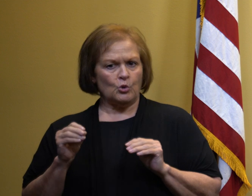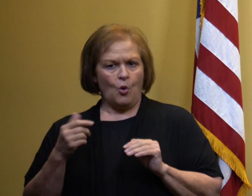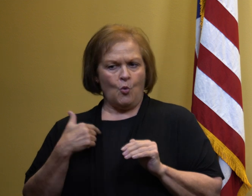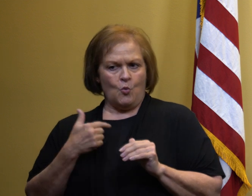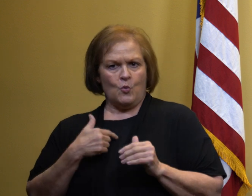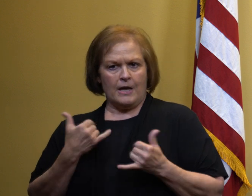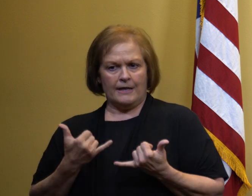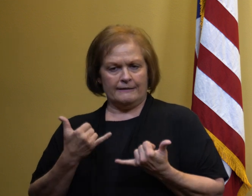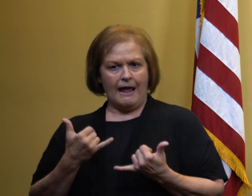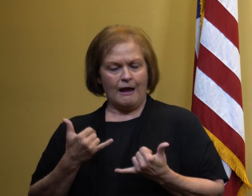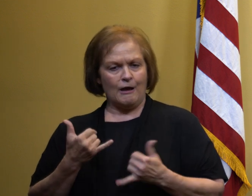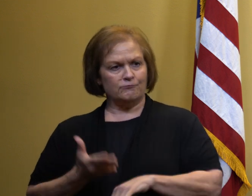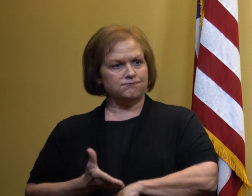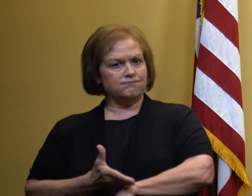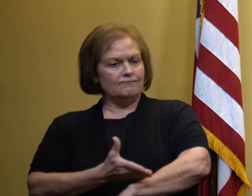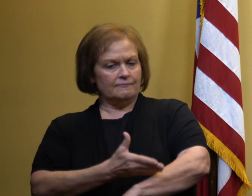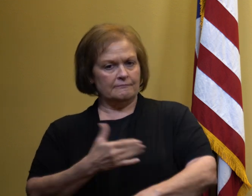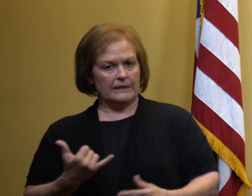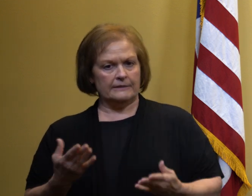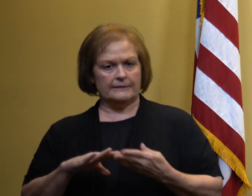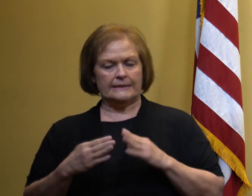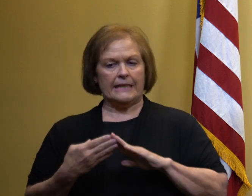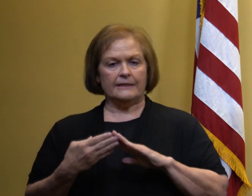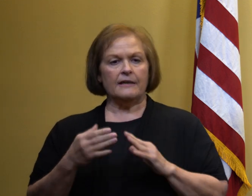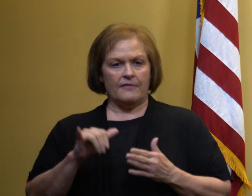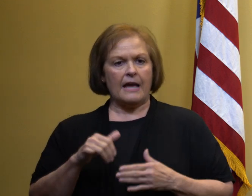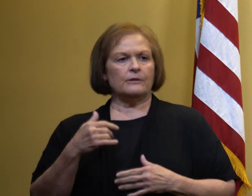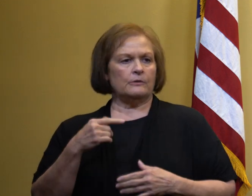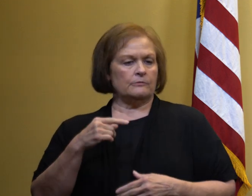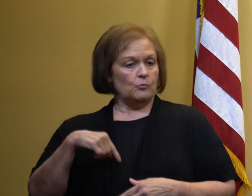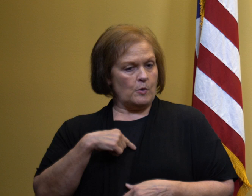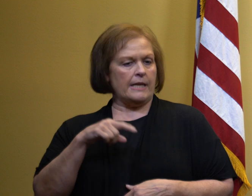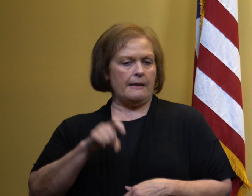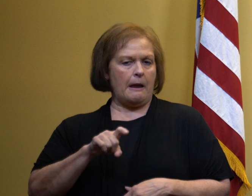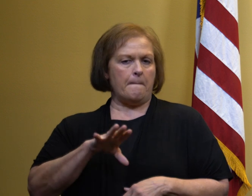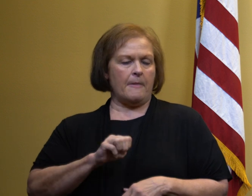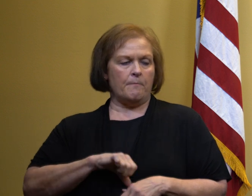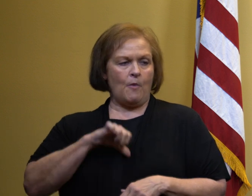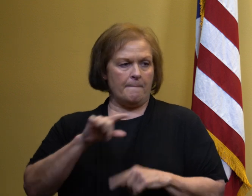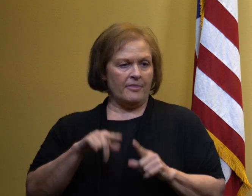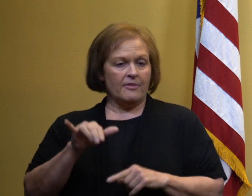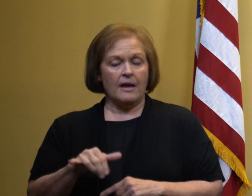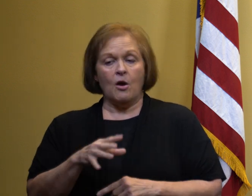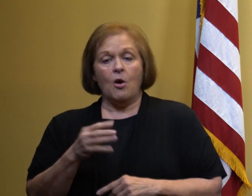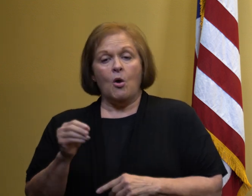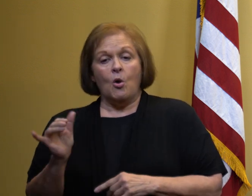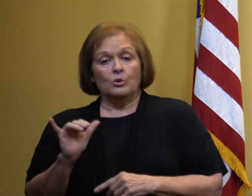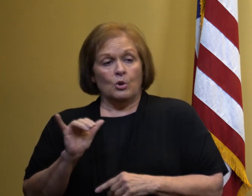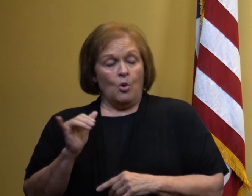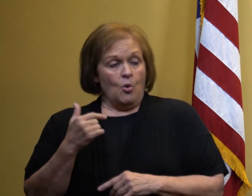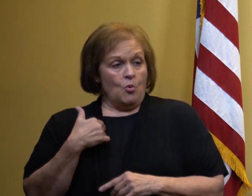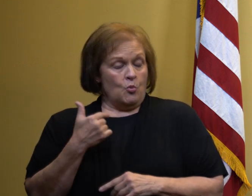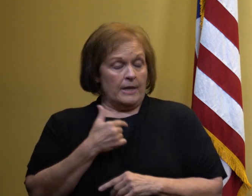solid track record here in the city. And this is something we should be proud of. What we are also seeing, that